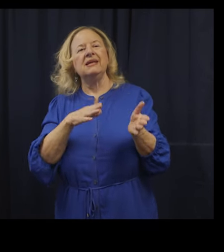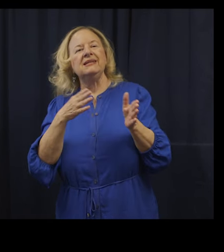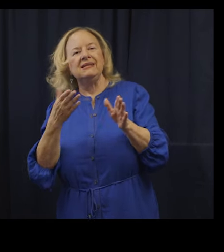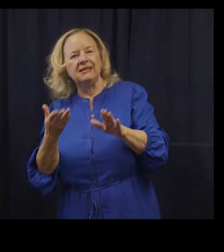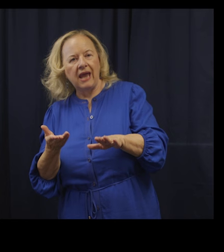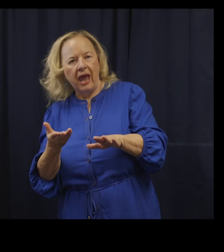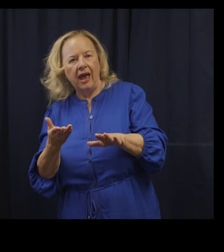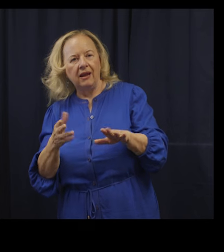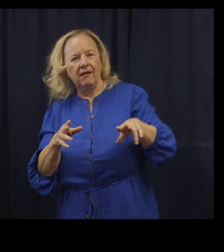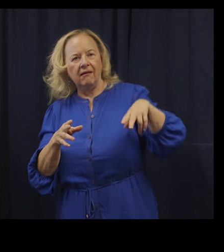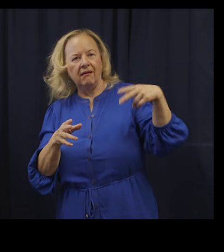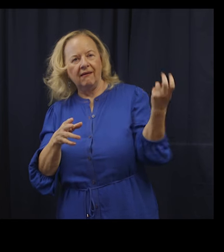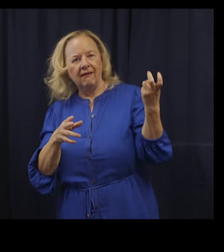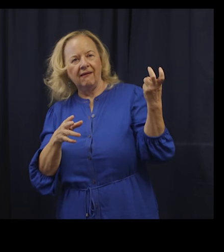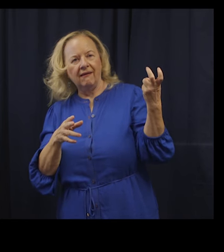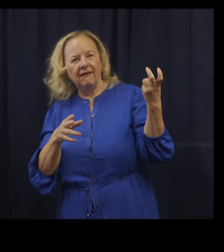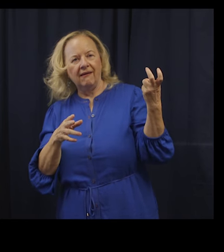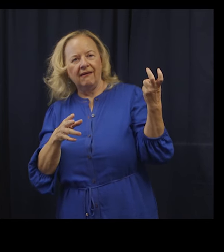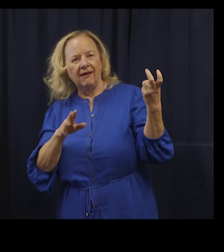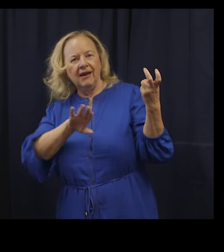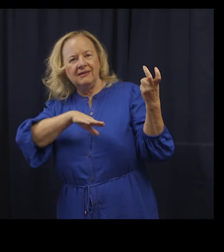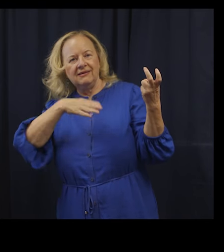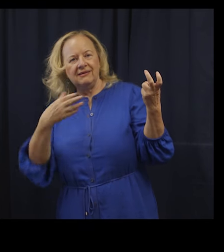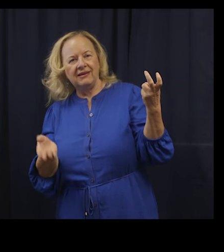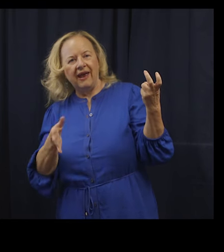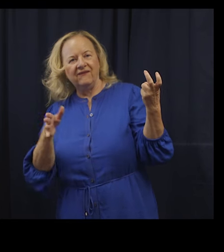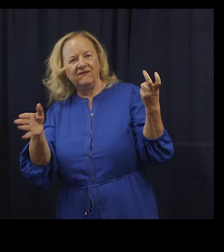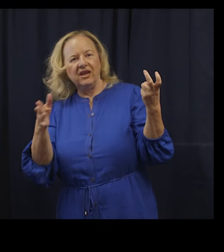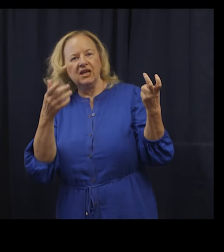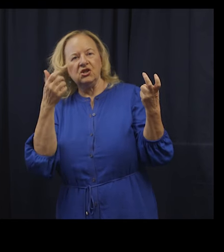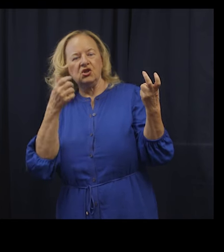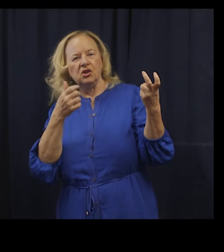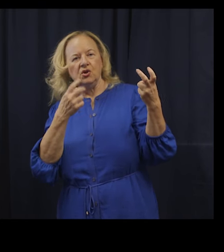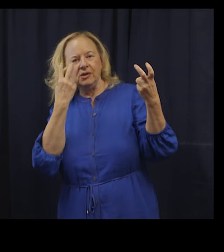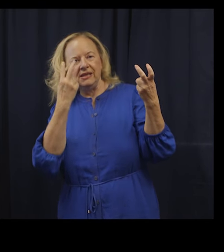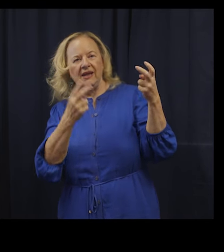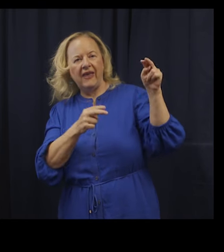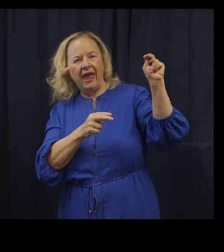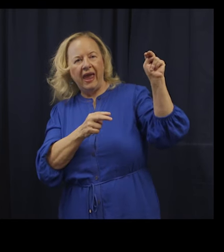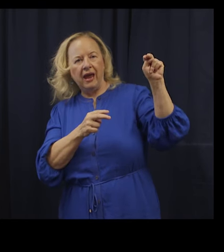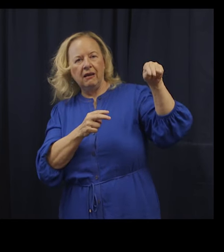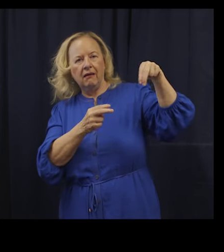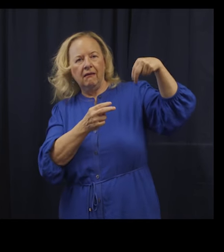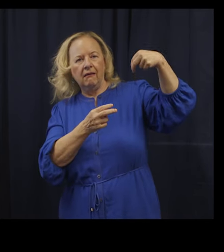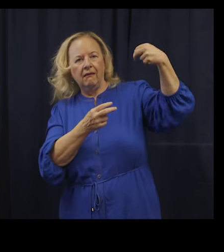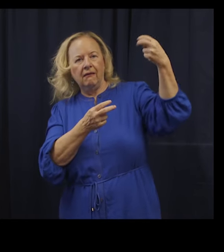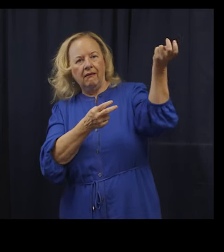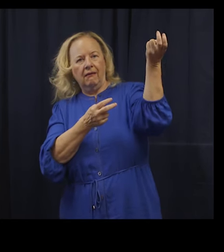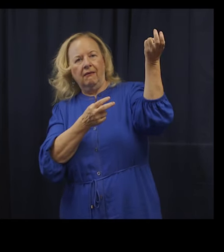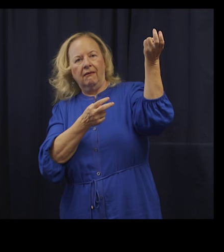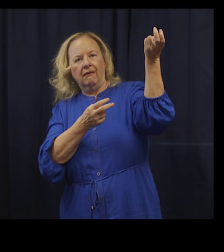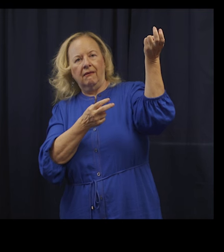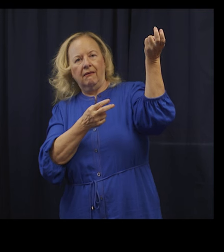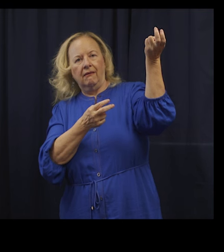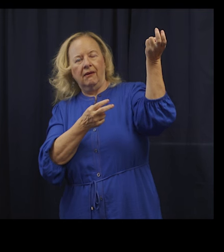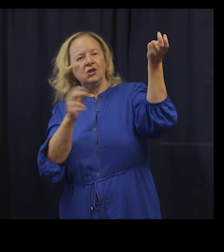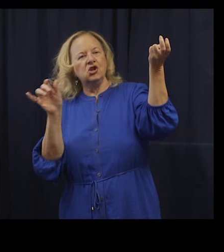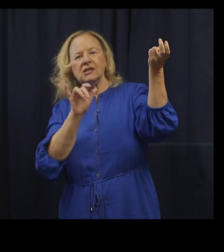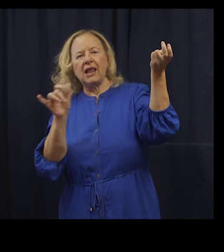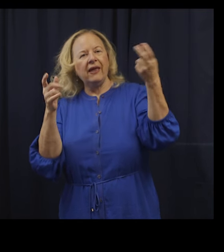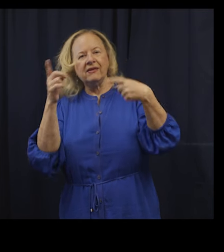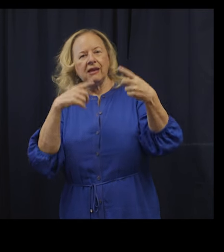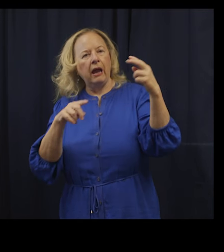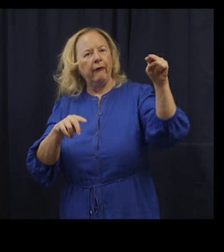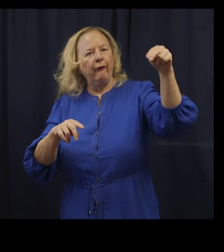fish. Every Torah scroll that's ever been written has these two upside